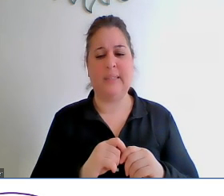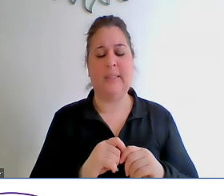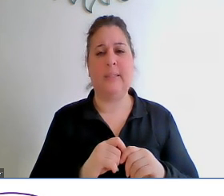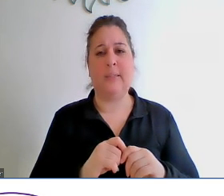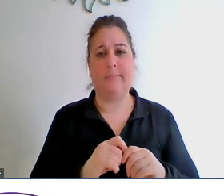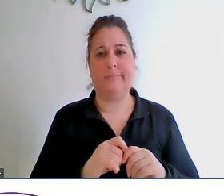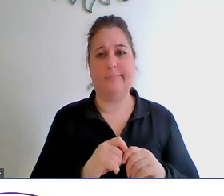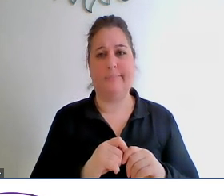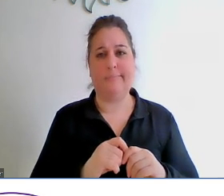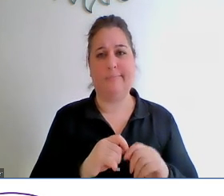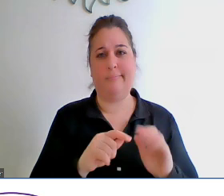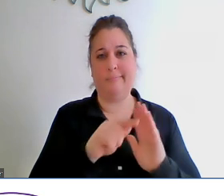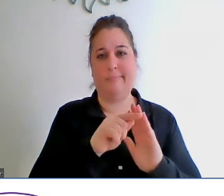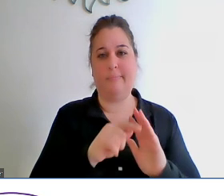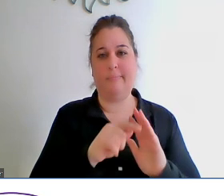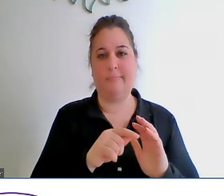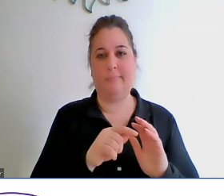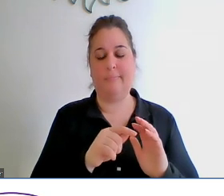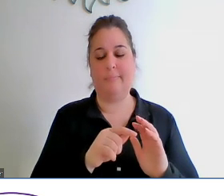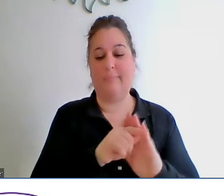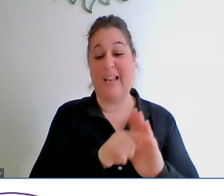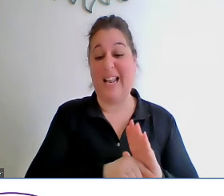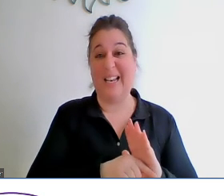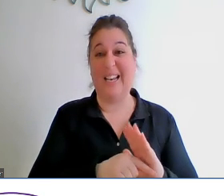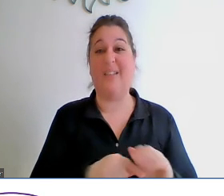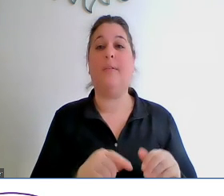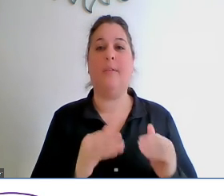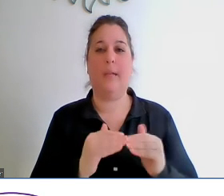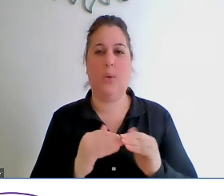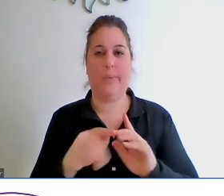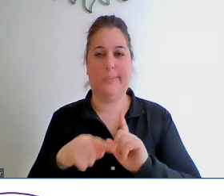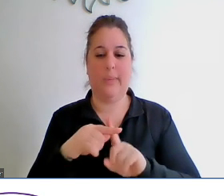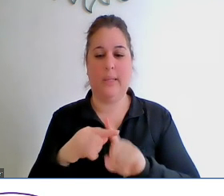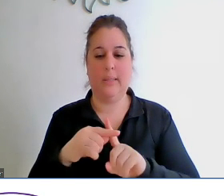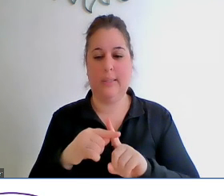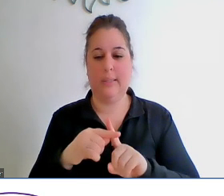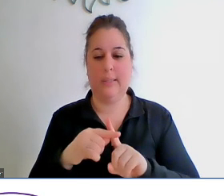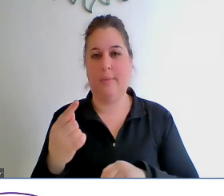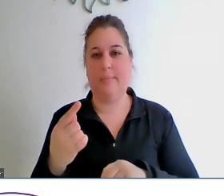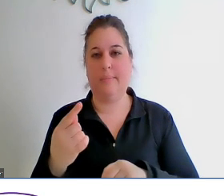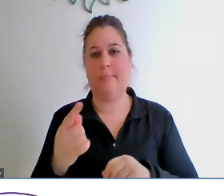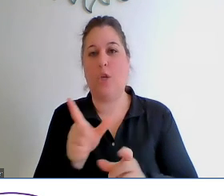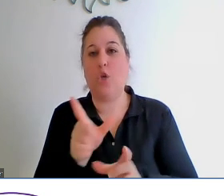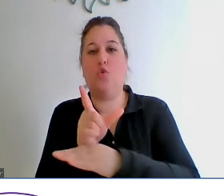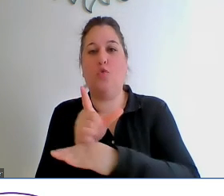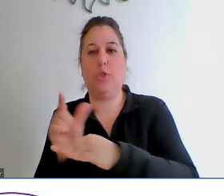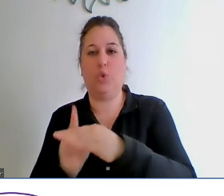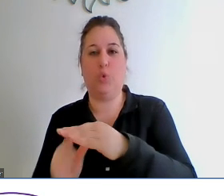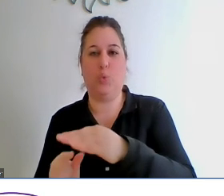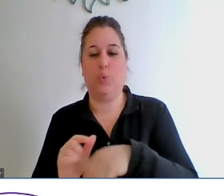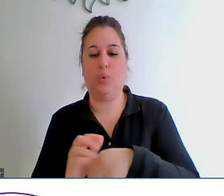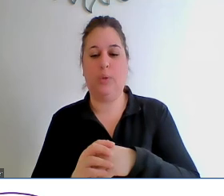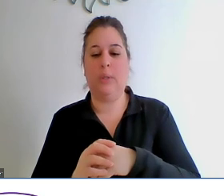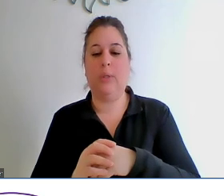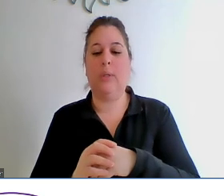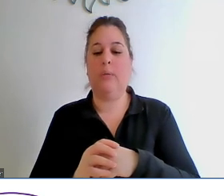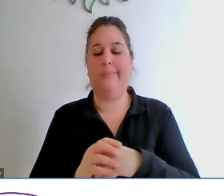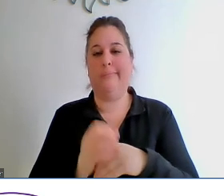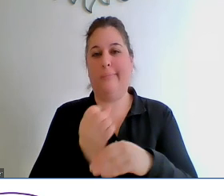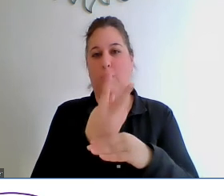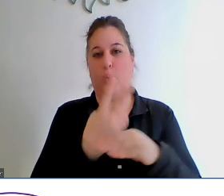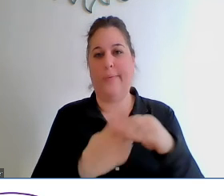is a positive, so my answer will be positive, but I can simplify this, and I get 1/2, so positive